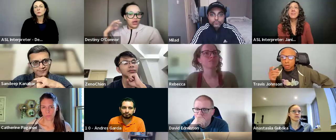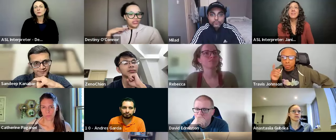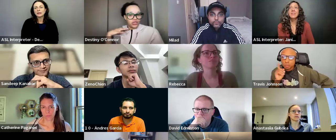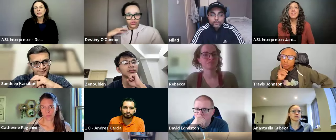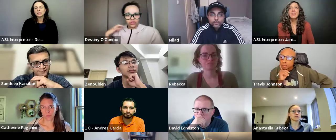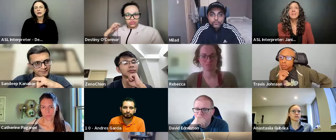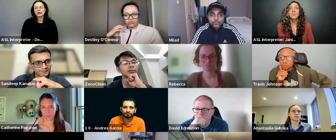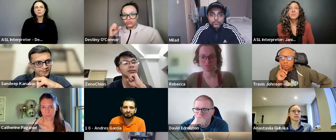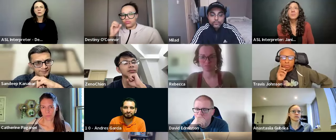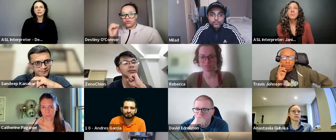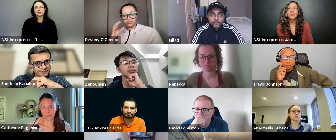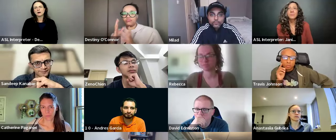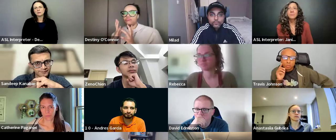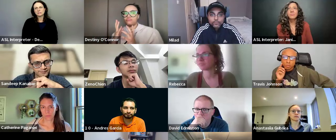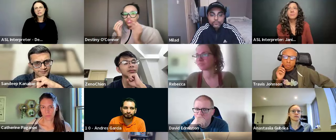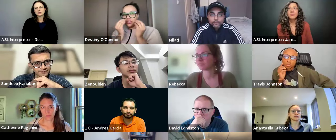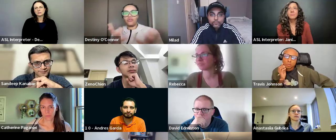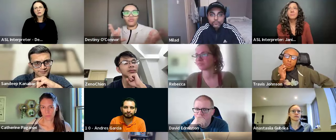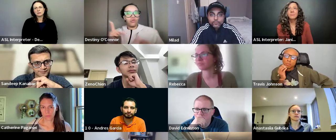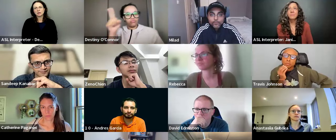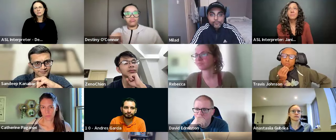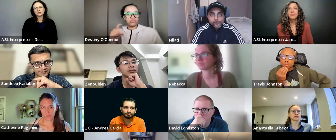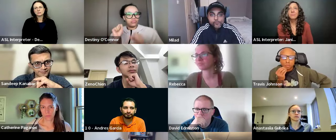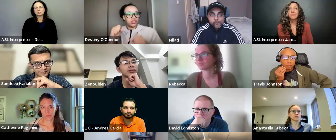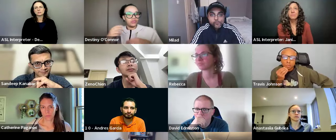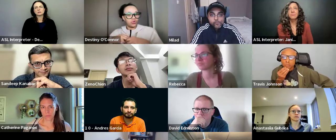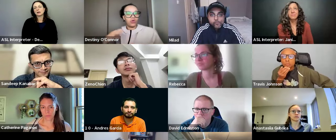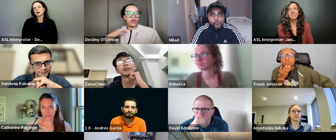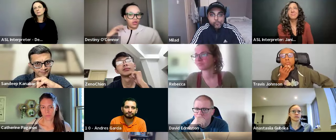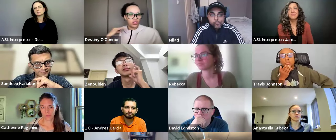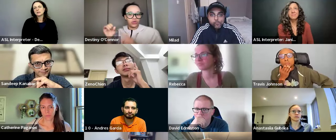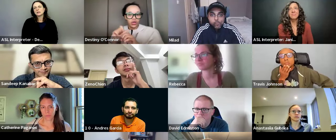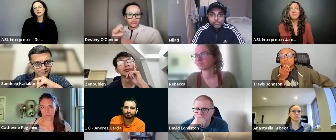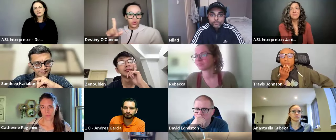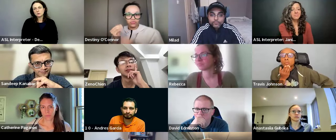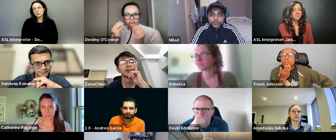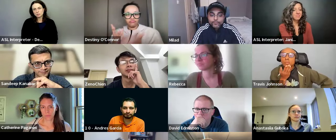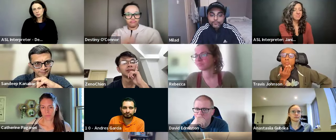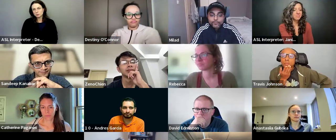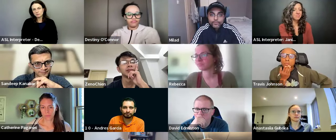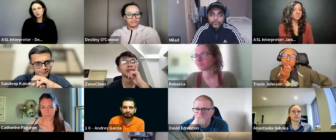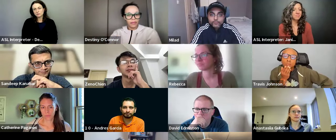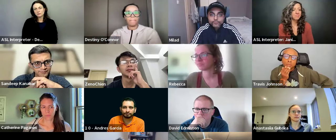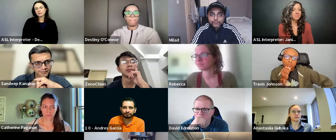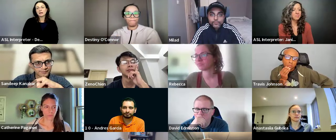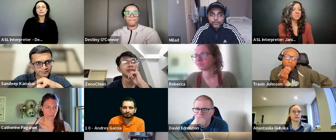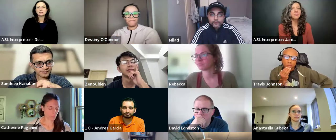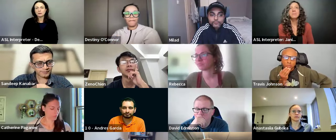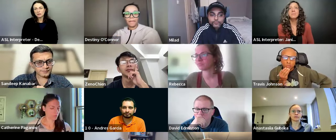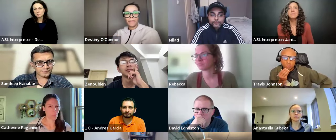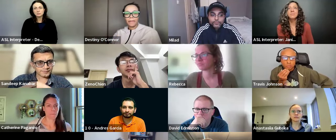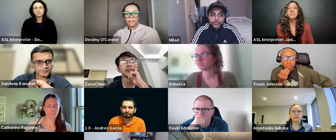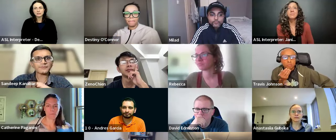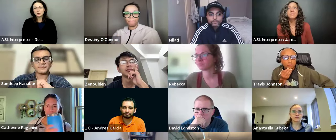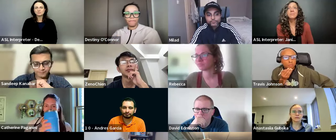to add one more thing. We need volunteers on that project. So just if you want to be involved in that